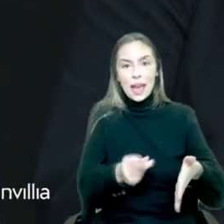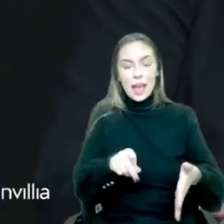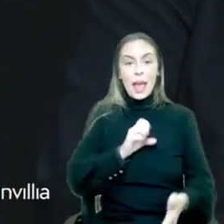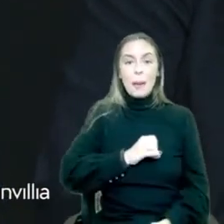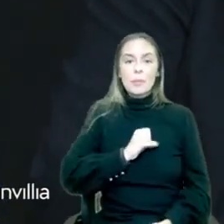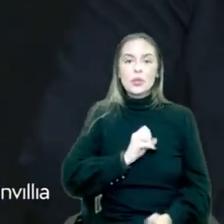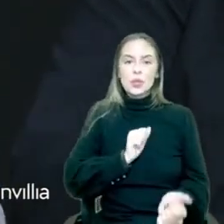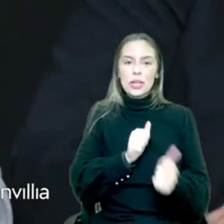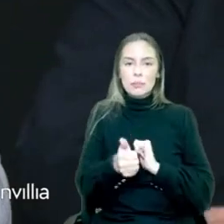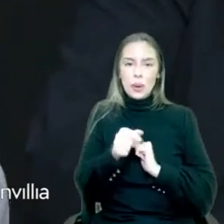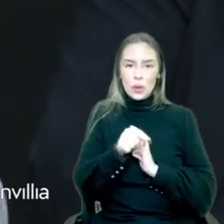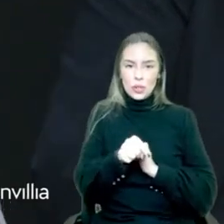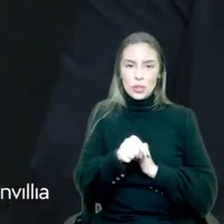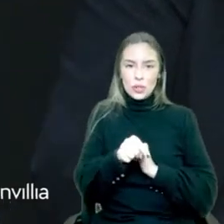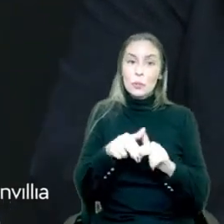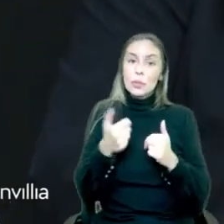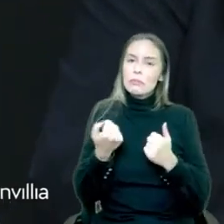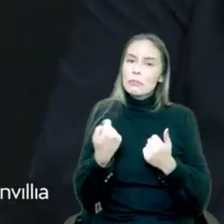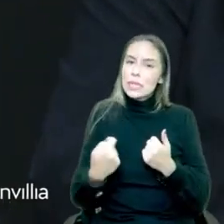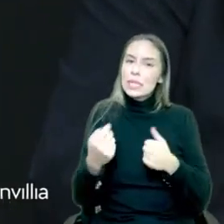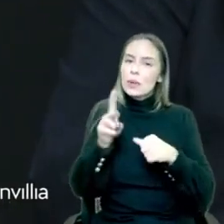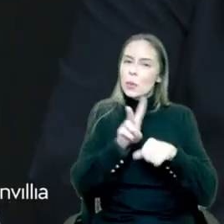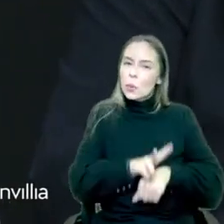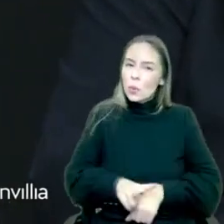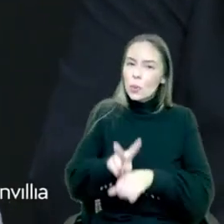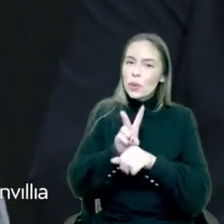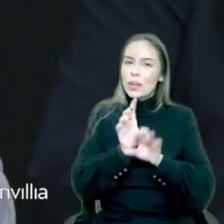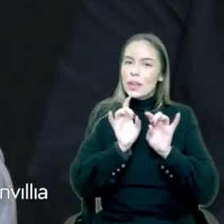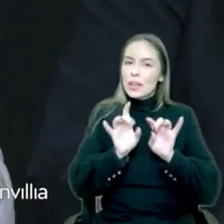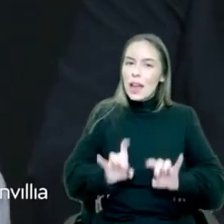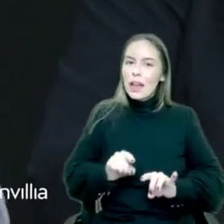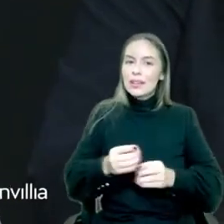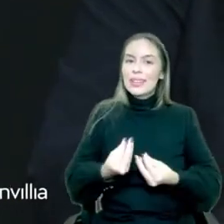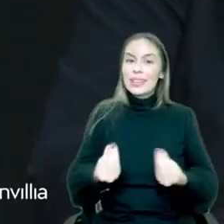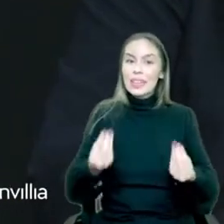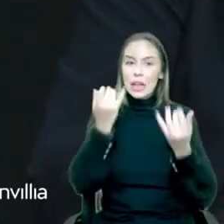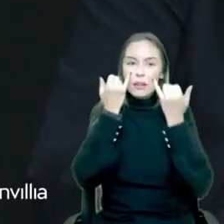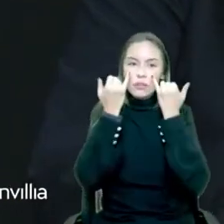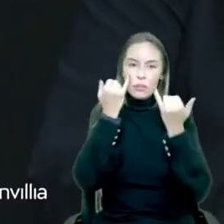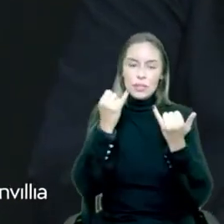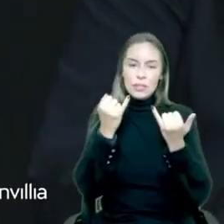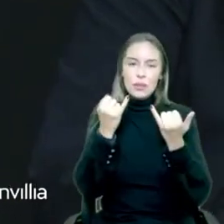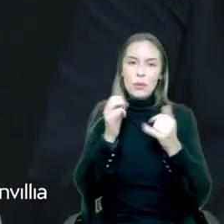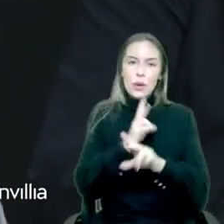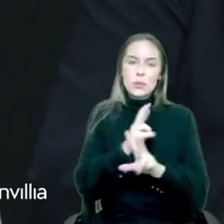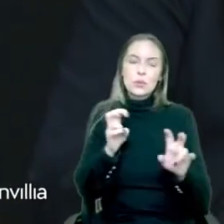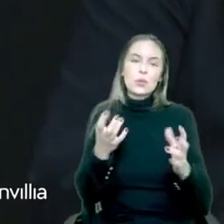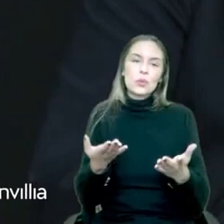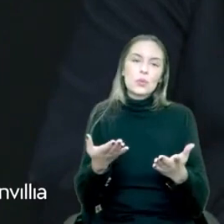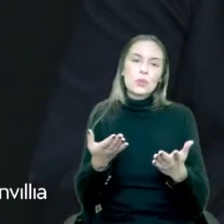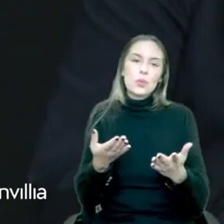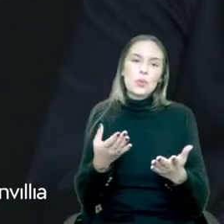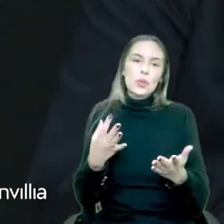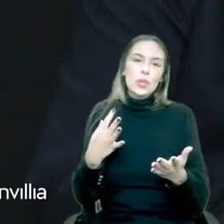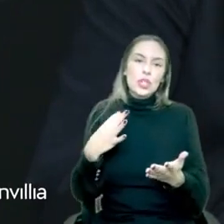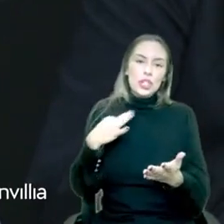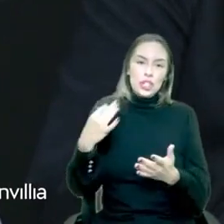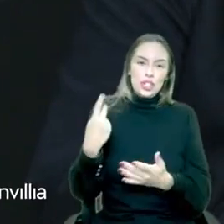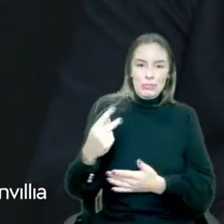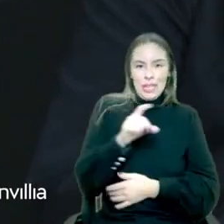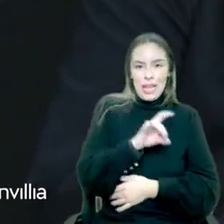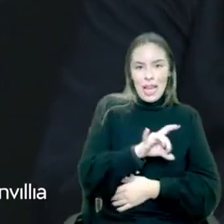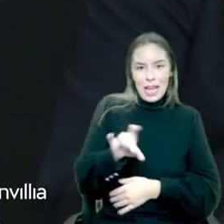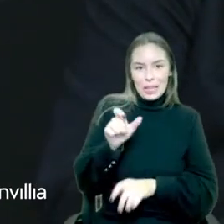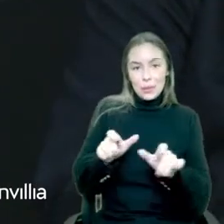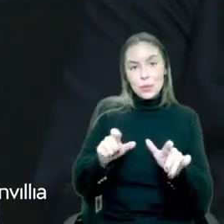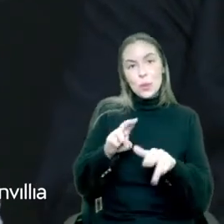very careful when giving this information about their teams. So when you're generating this content about